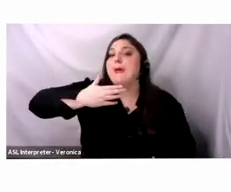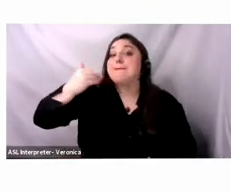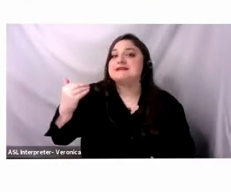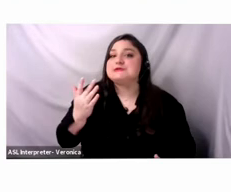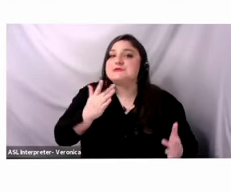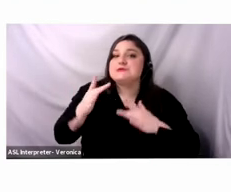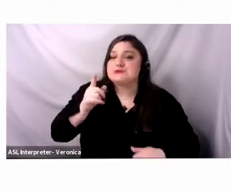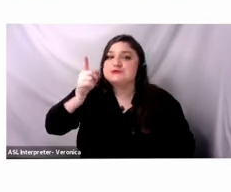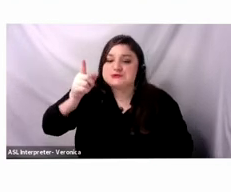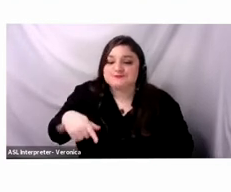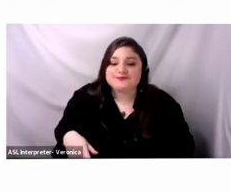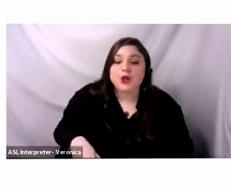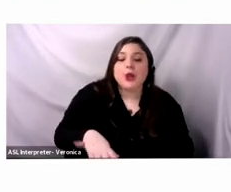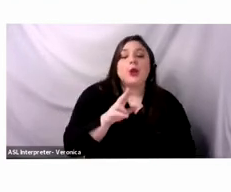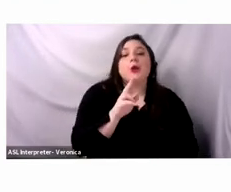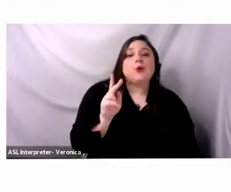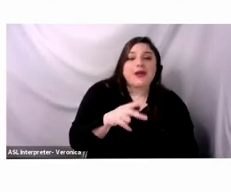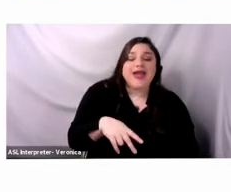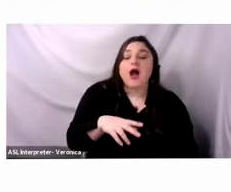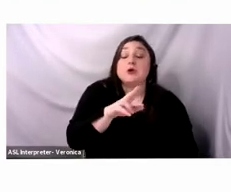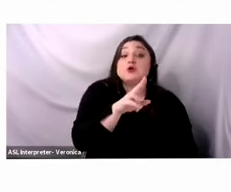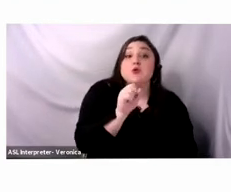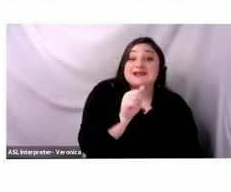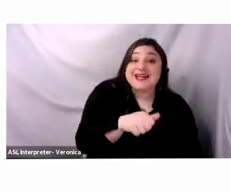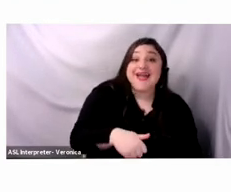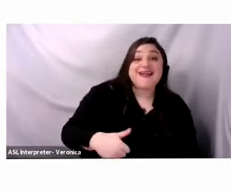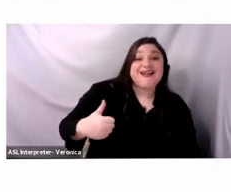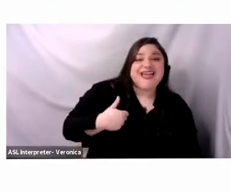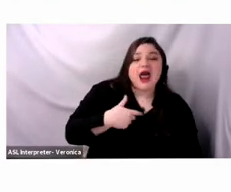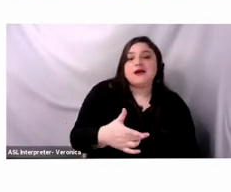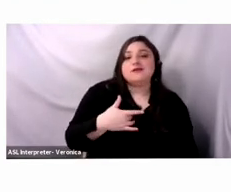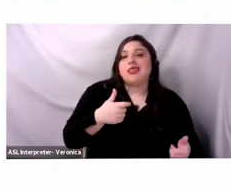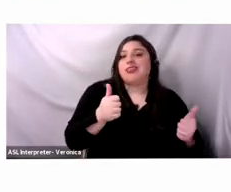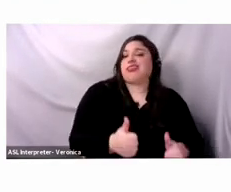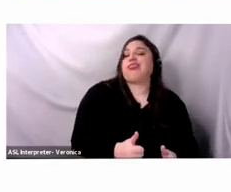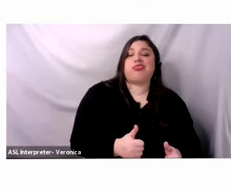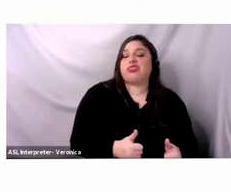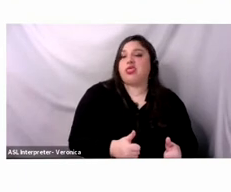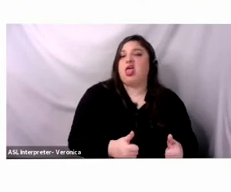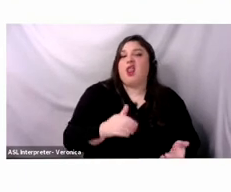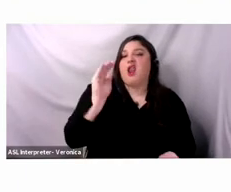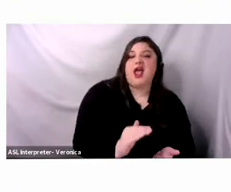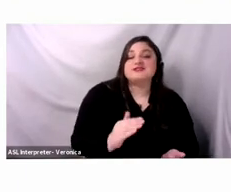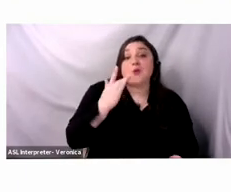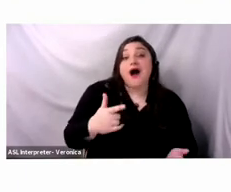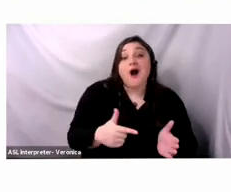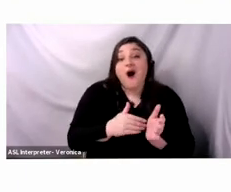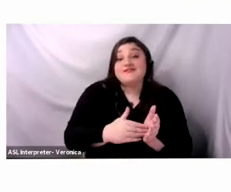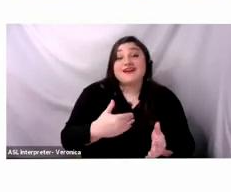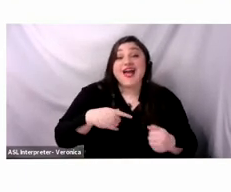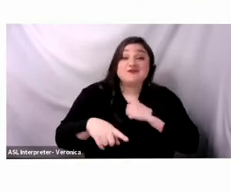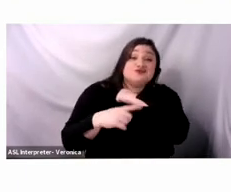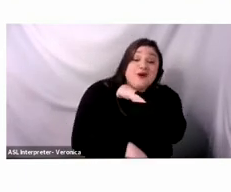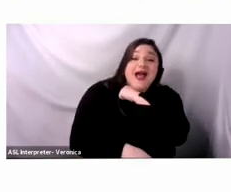cheapest because they tend to have the lowest quality garments, and American and Canadian bales are more likely to come with outright trash, things like chip